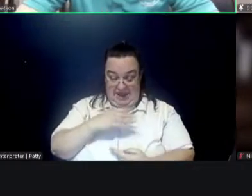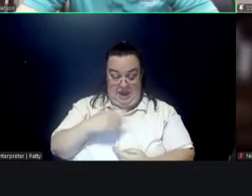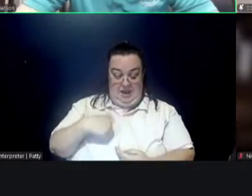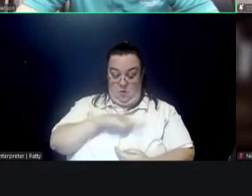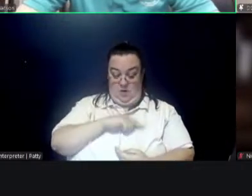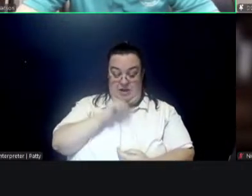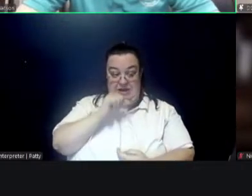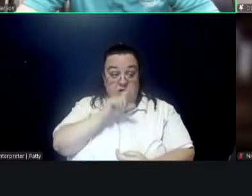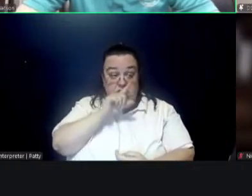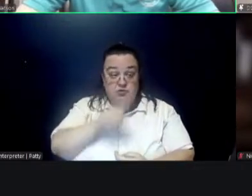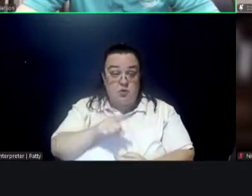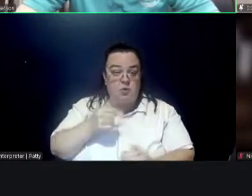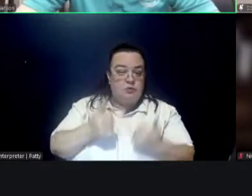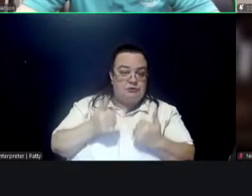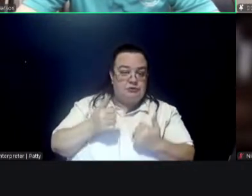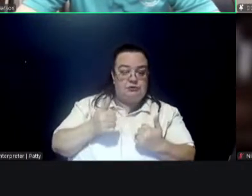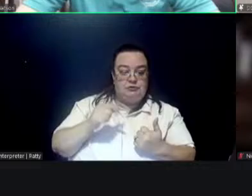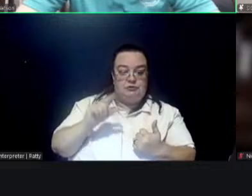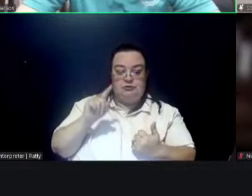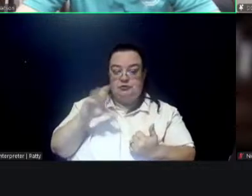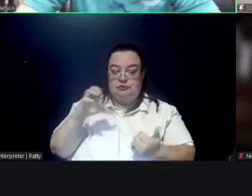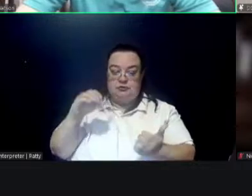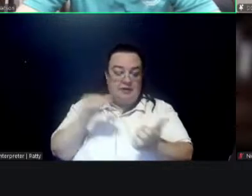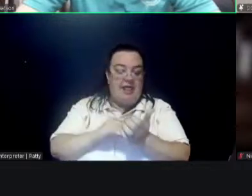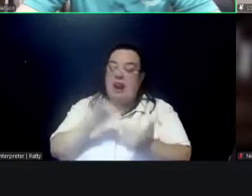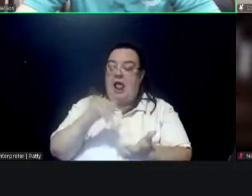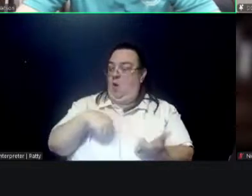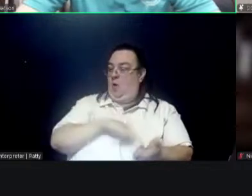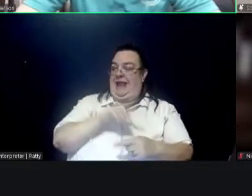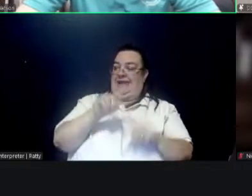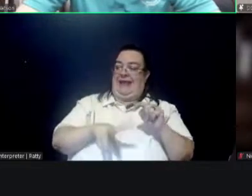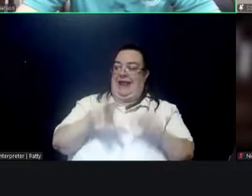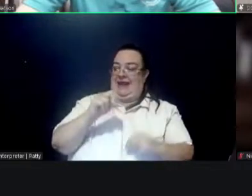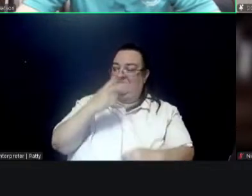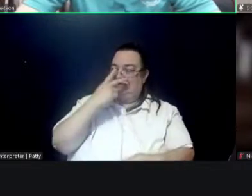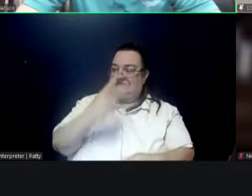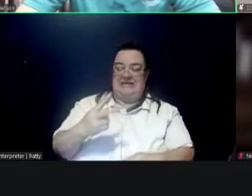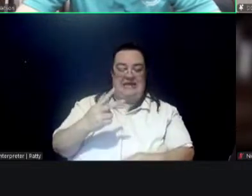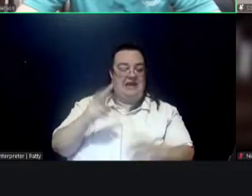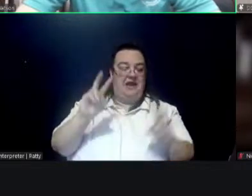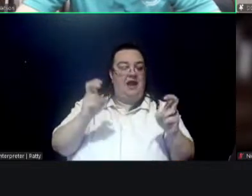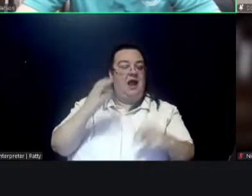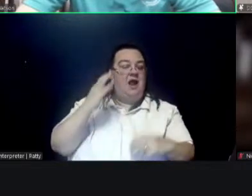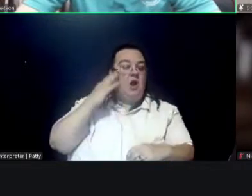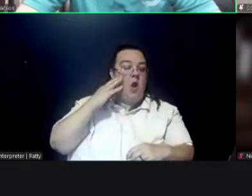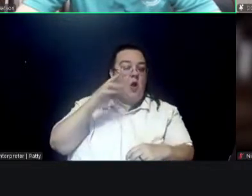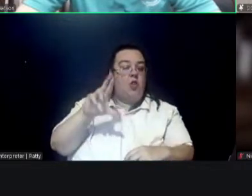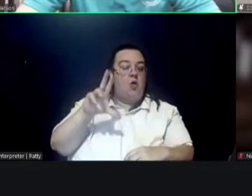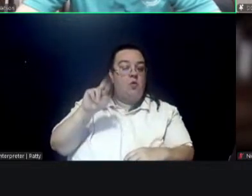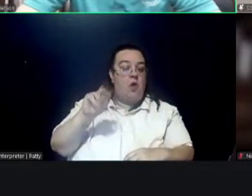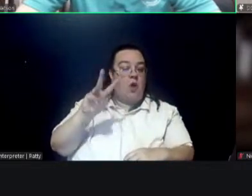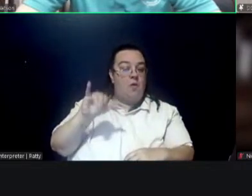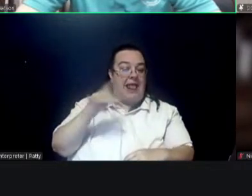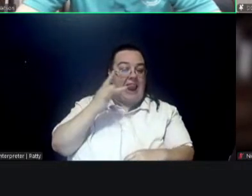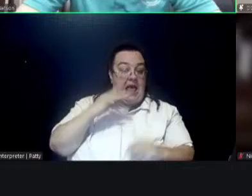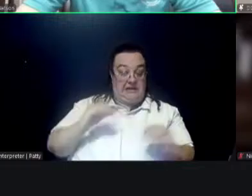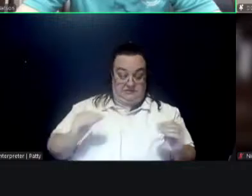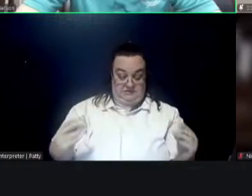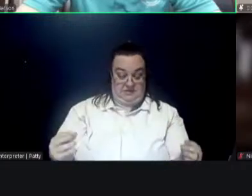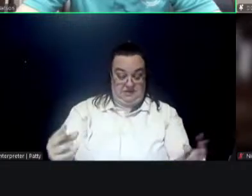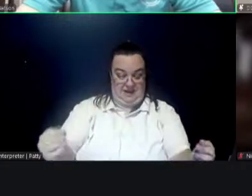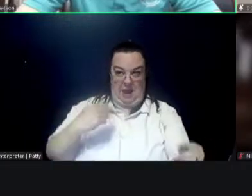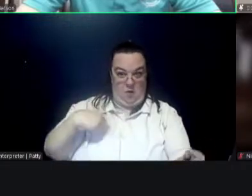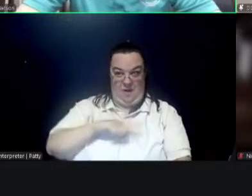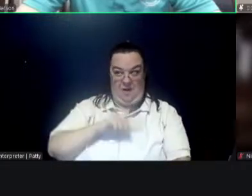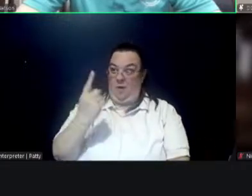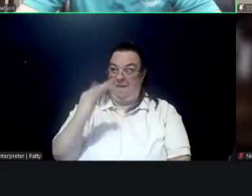100,000, like we can't even see the runway lights, and we're only a mile away from the airport. You know what I mean? Like that's